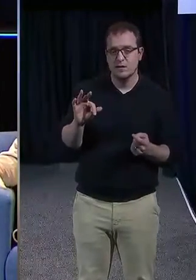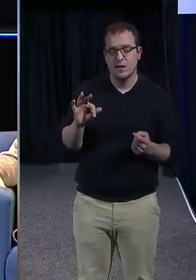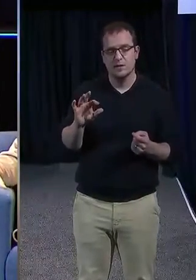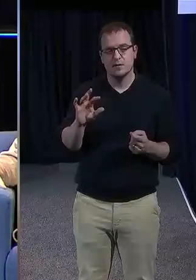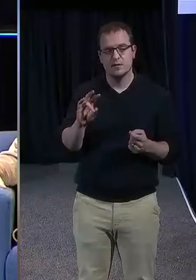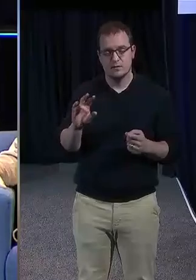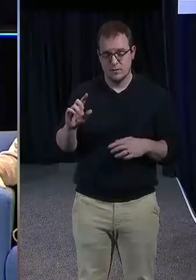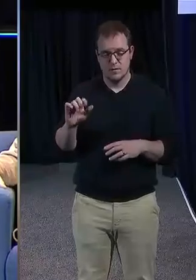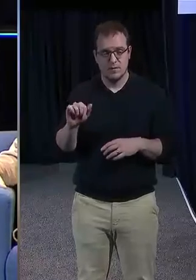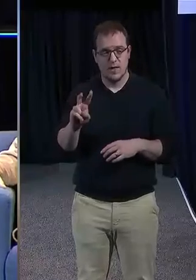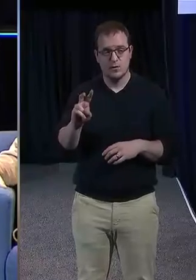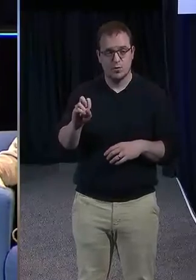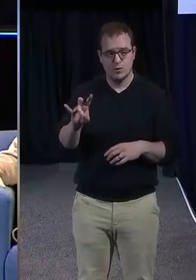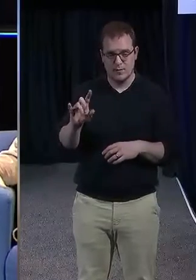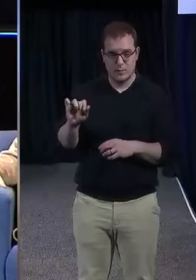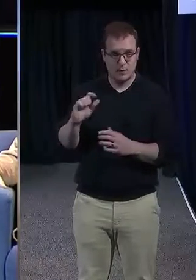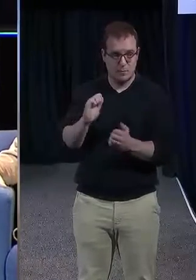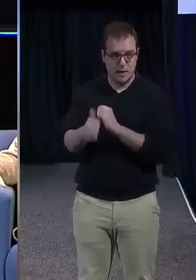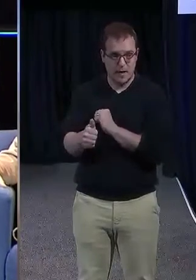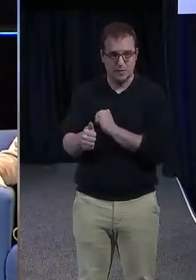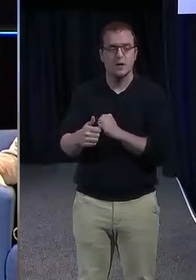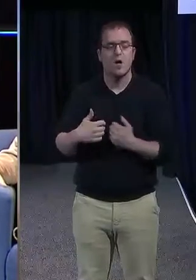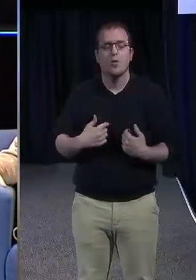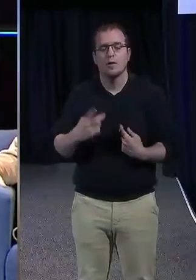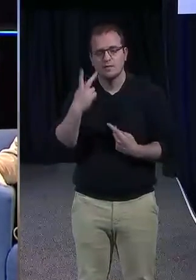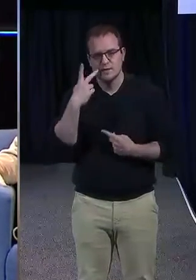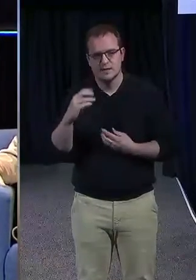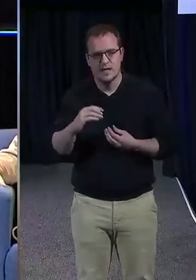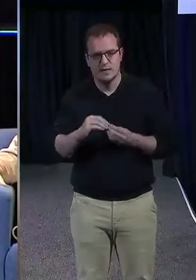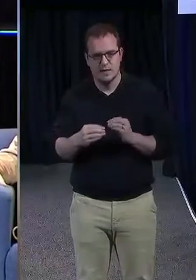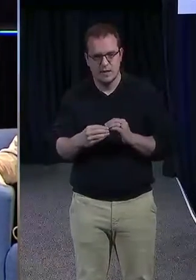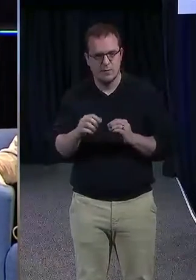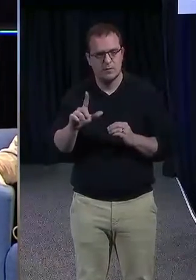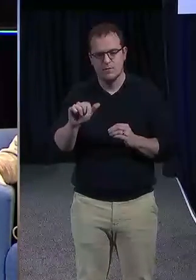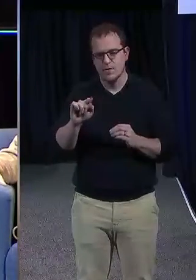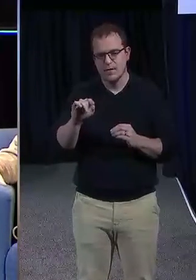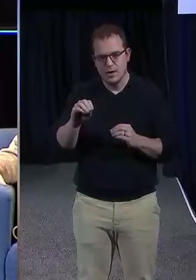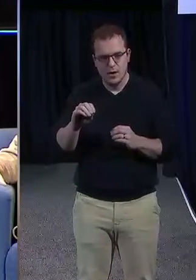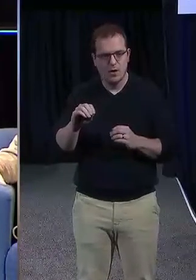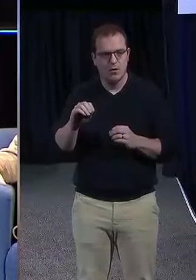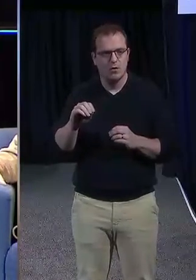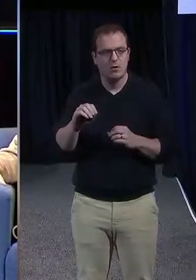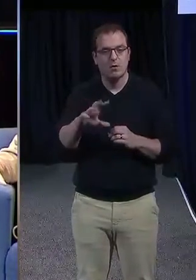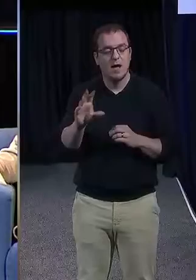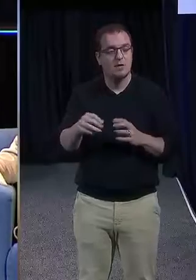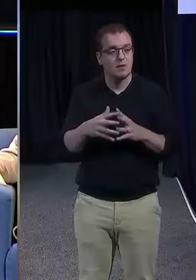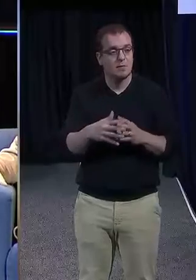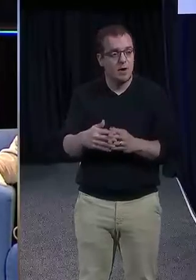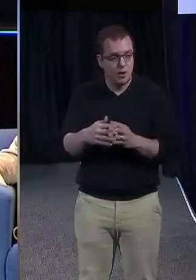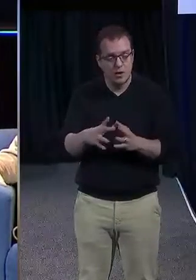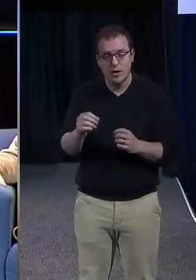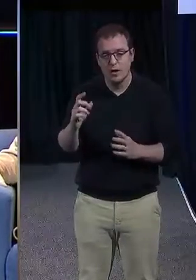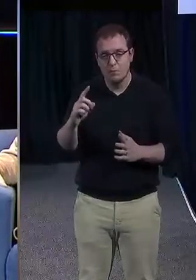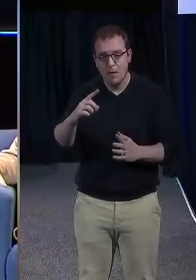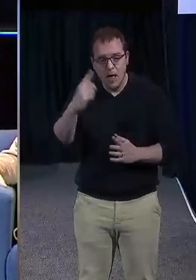Prop 207 was passed, we have seen the numbers of Latino and African American and Black medical